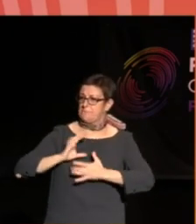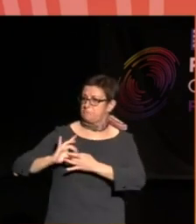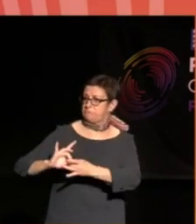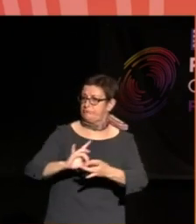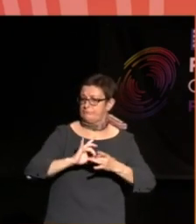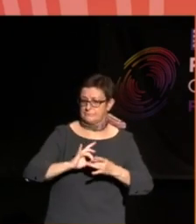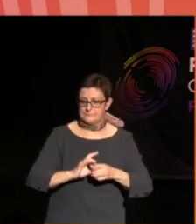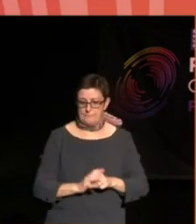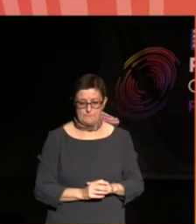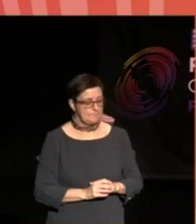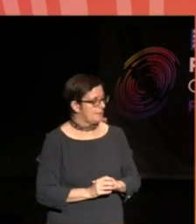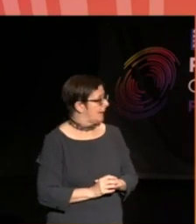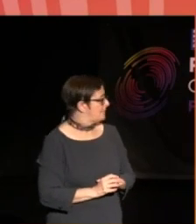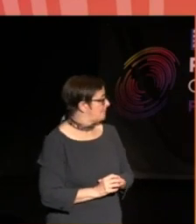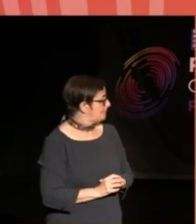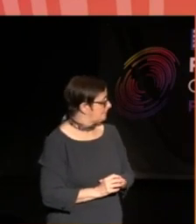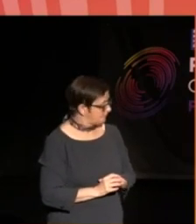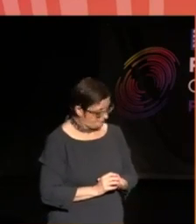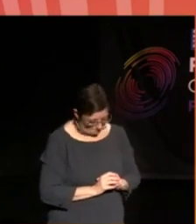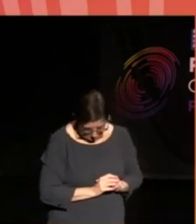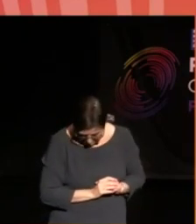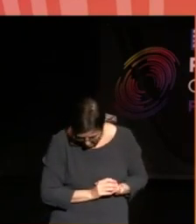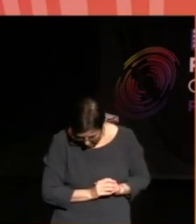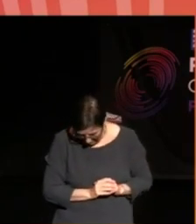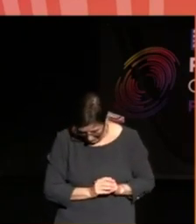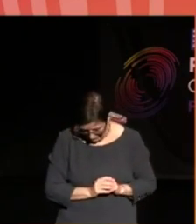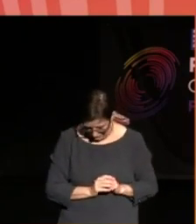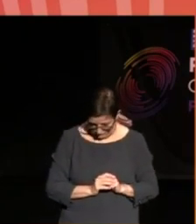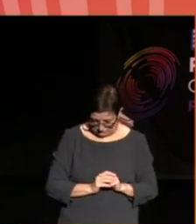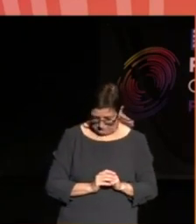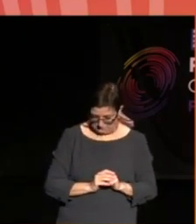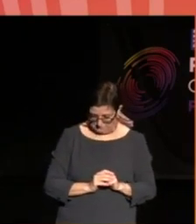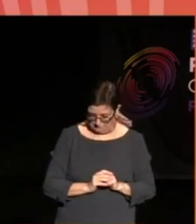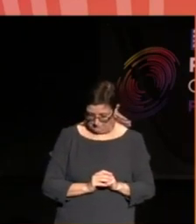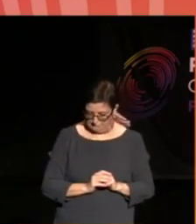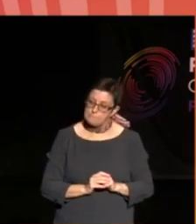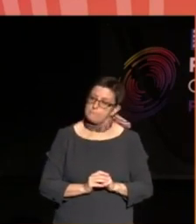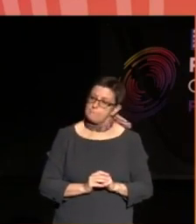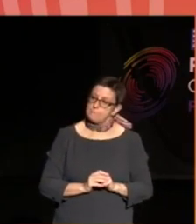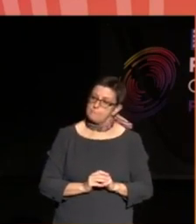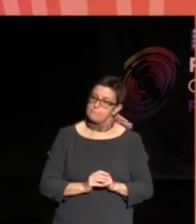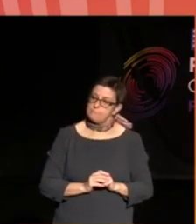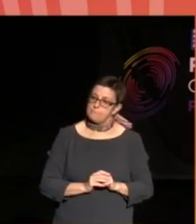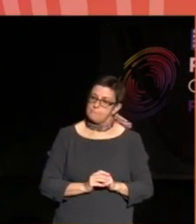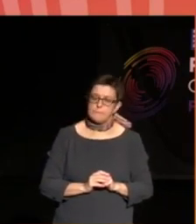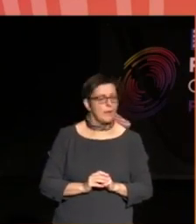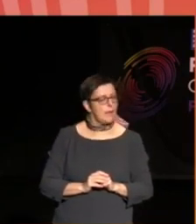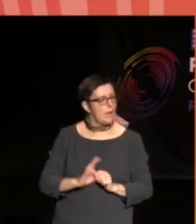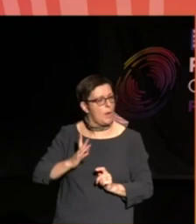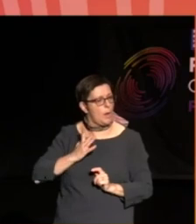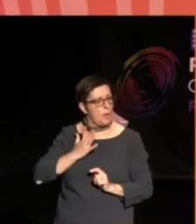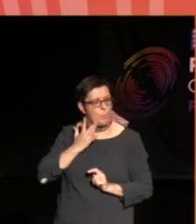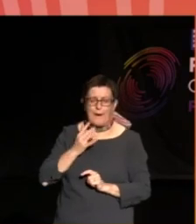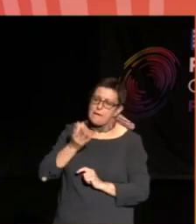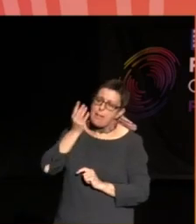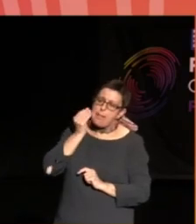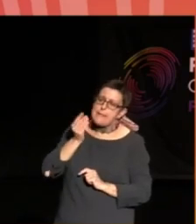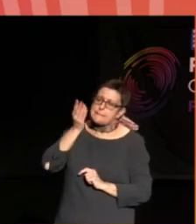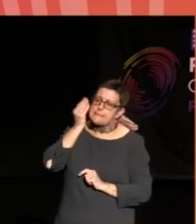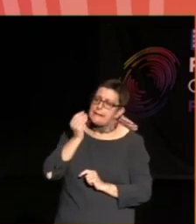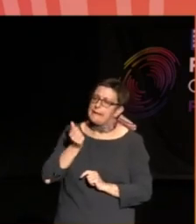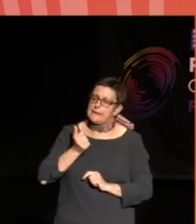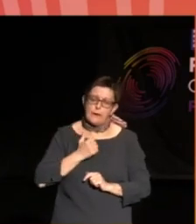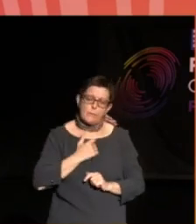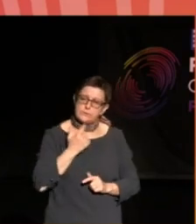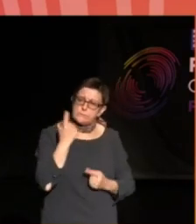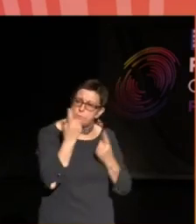much. I was reflecting from what he said on the failing of the economic model that we have, especially